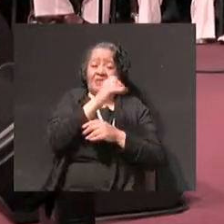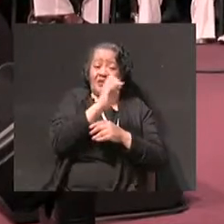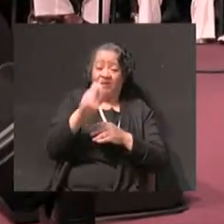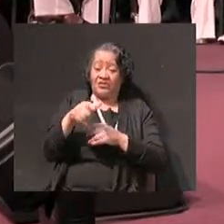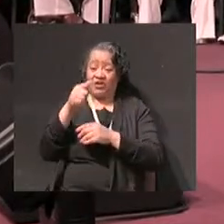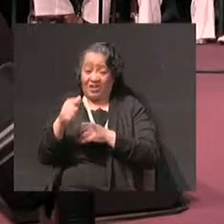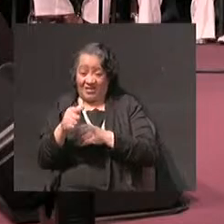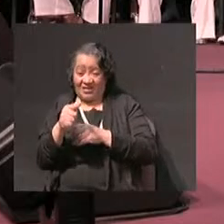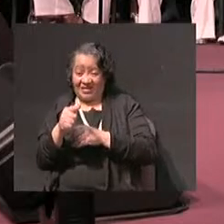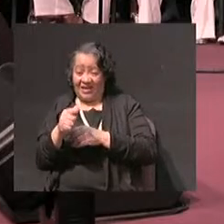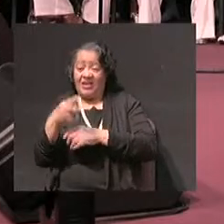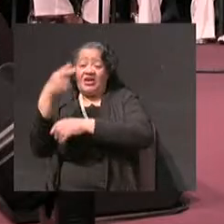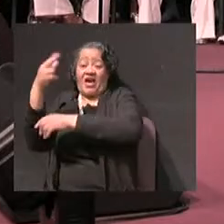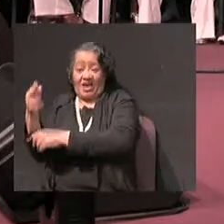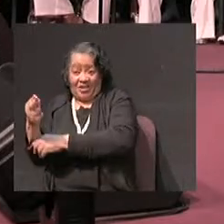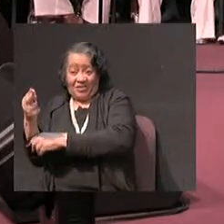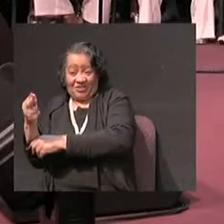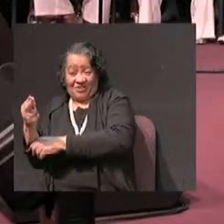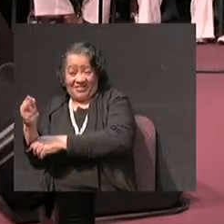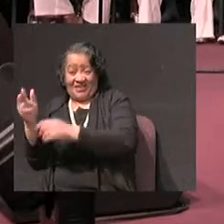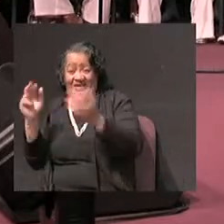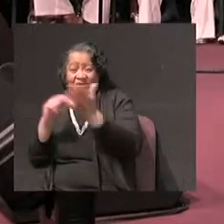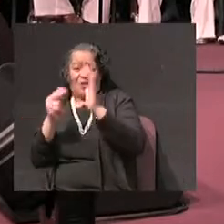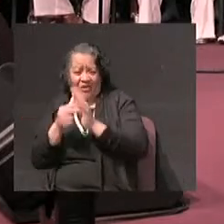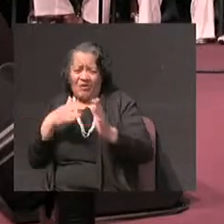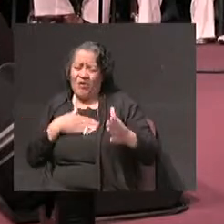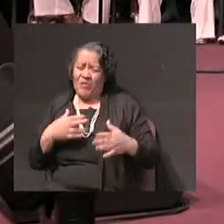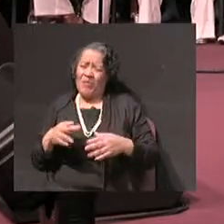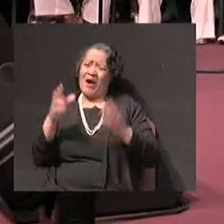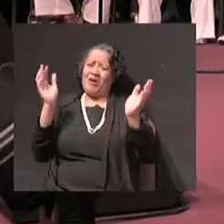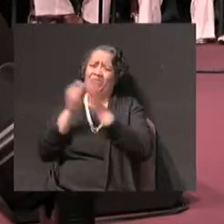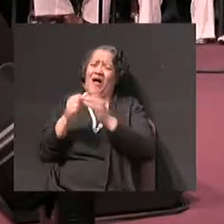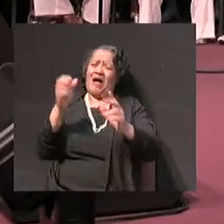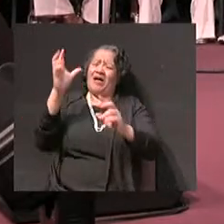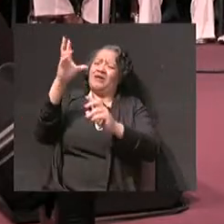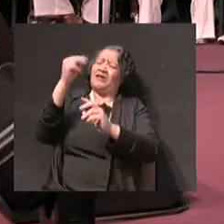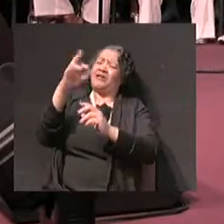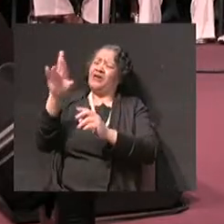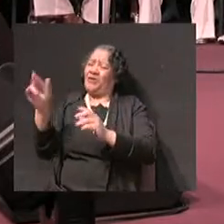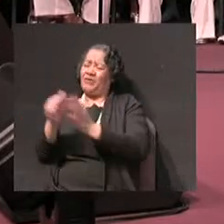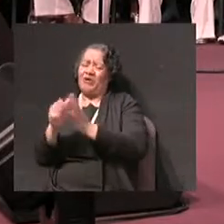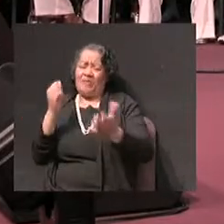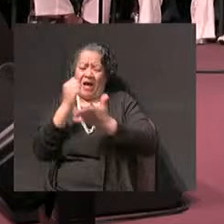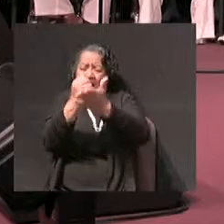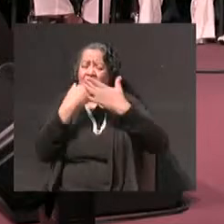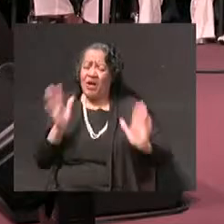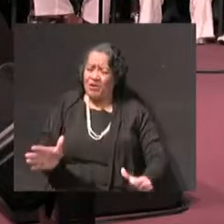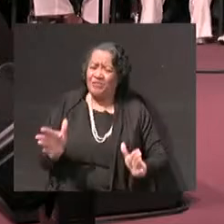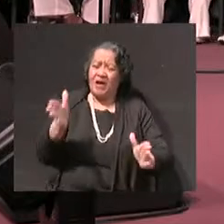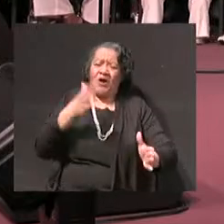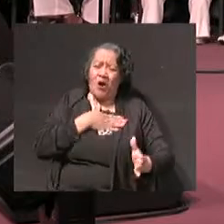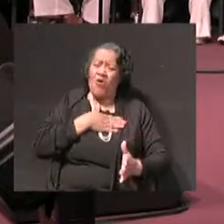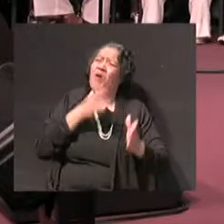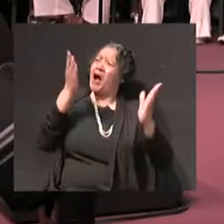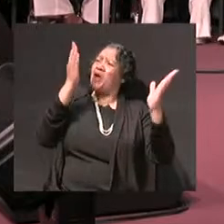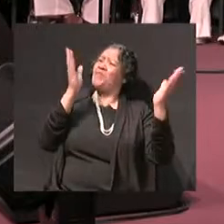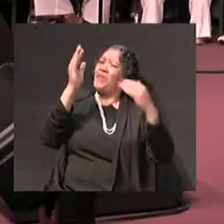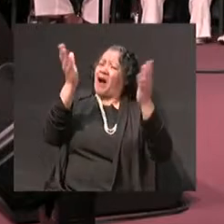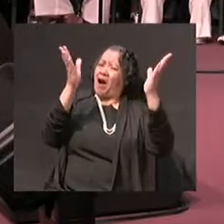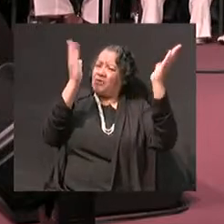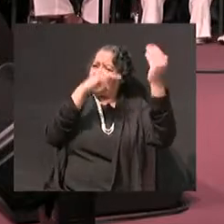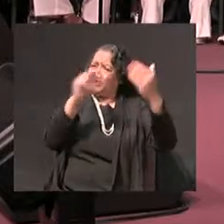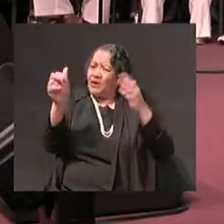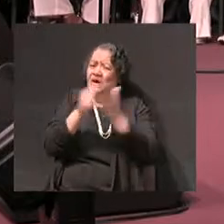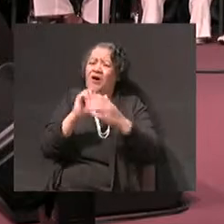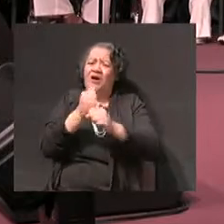F, G, H, he's my hero. He's my helper. He's holy.